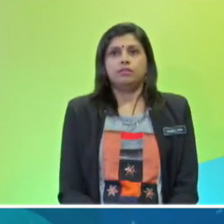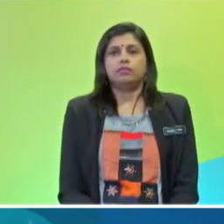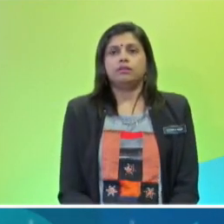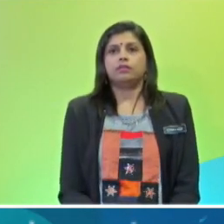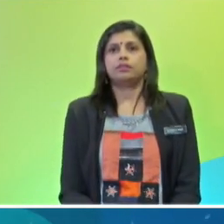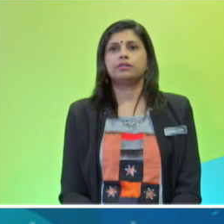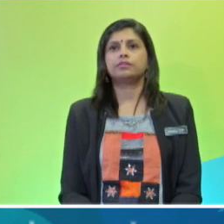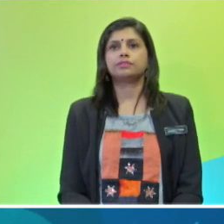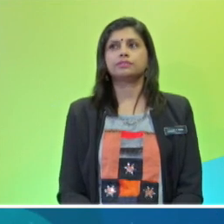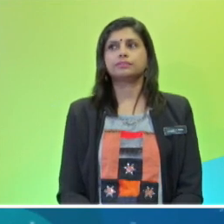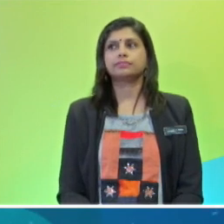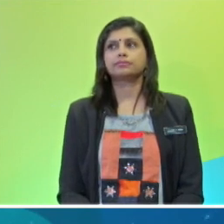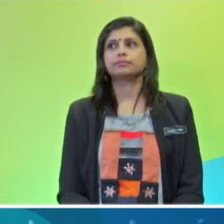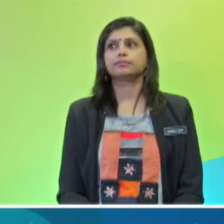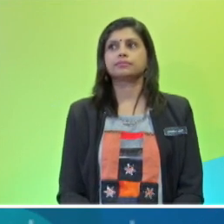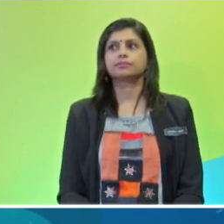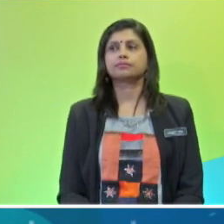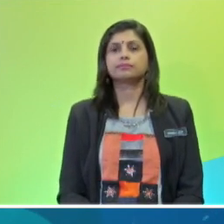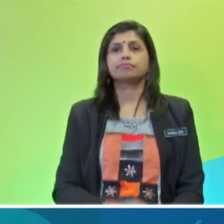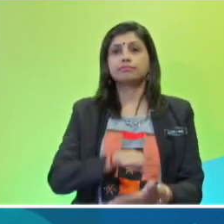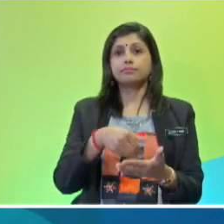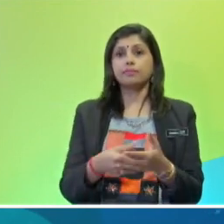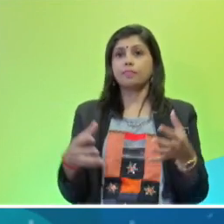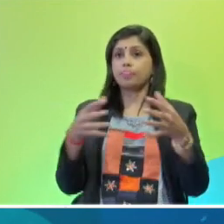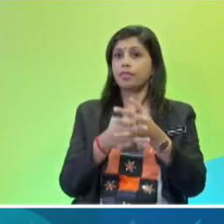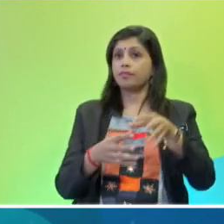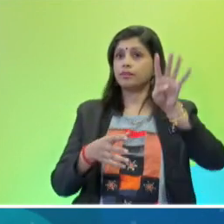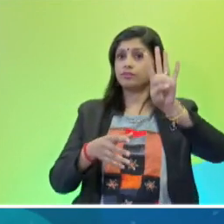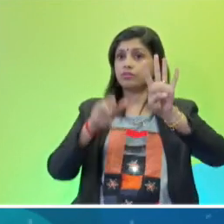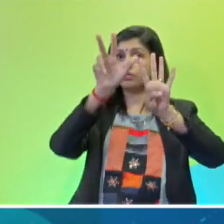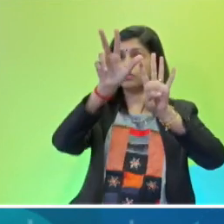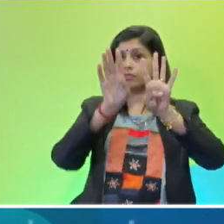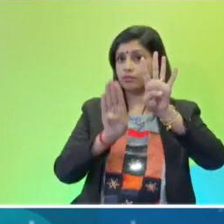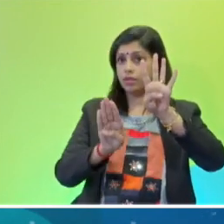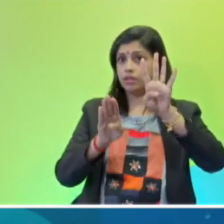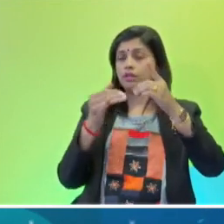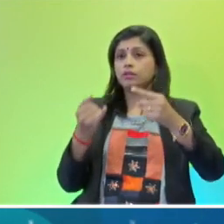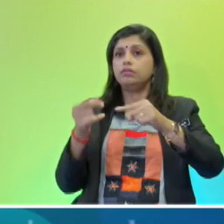4 3/4. Yeah. And then And then we divide it by a quarter kilogram. So